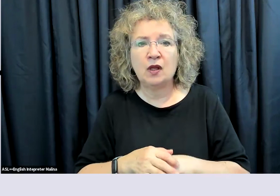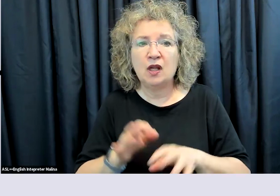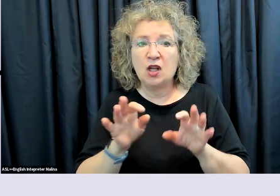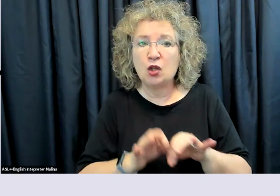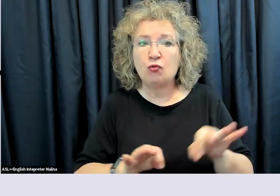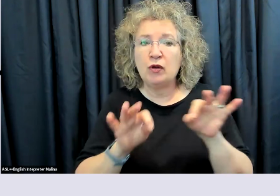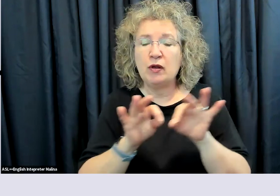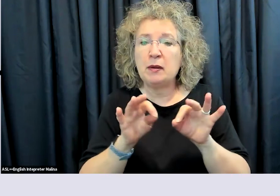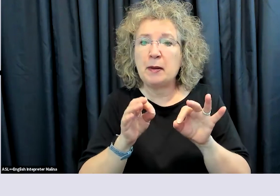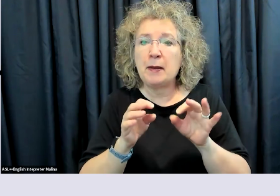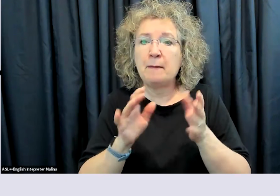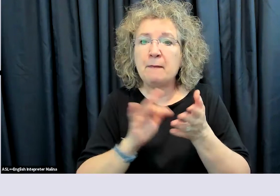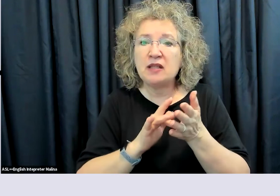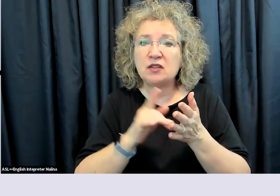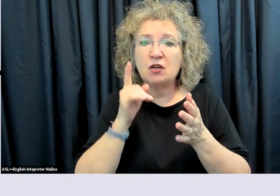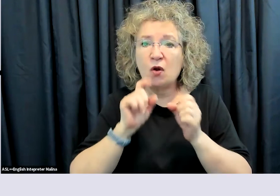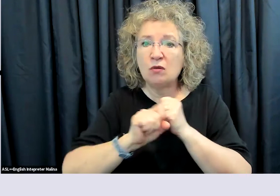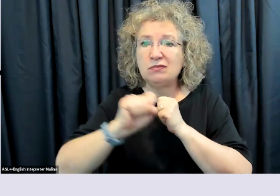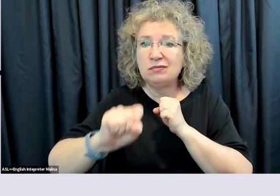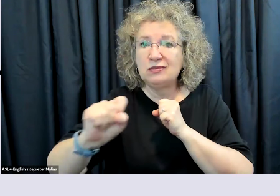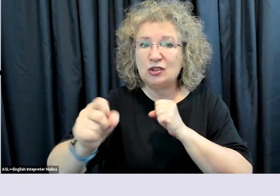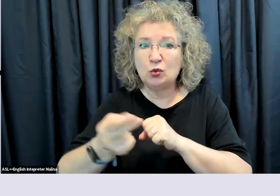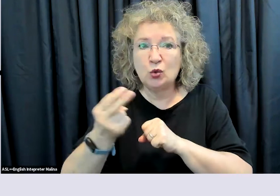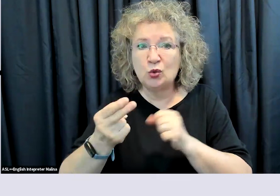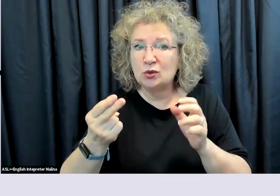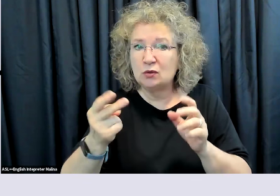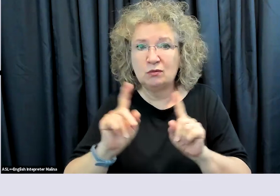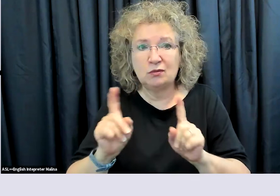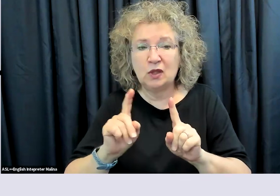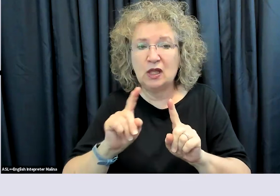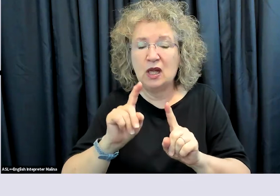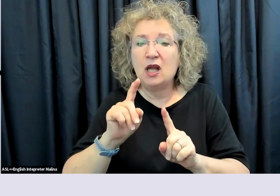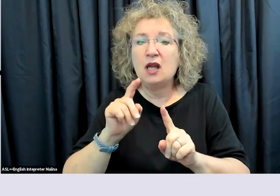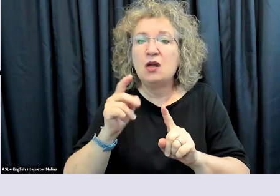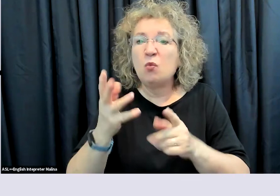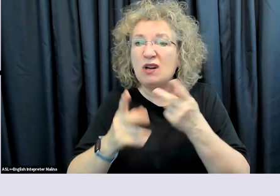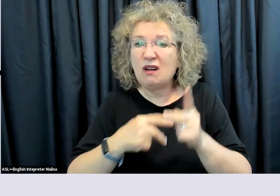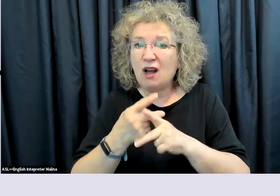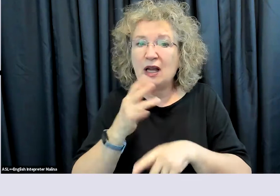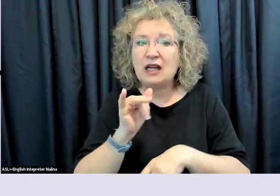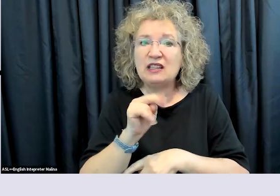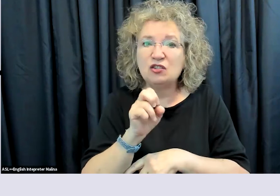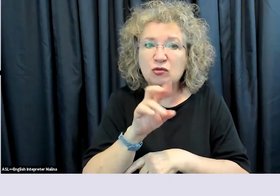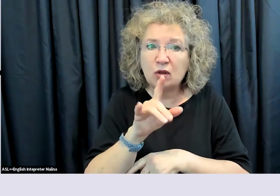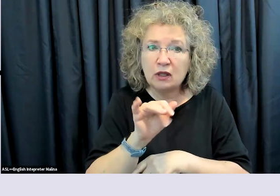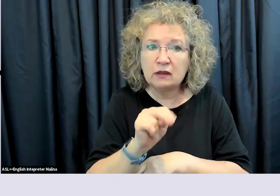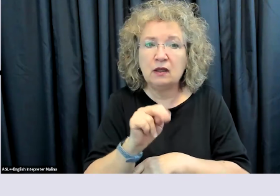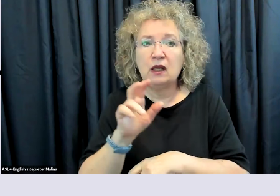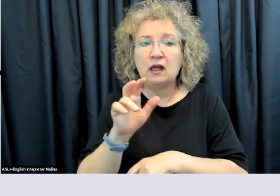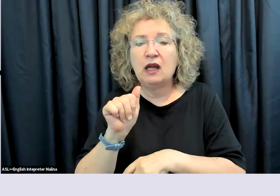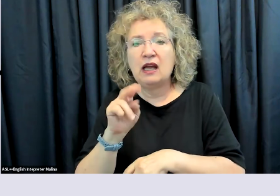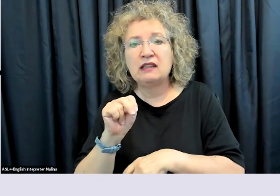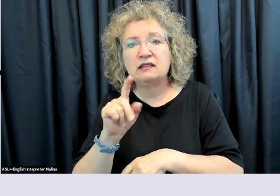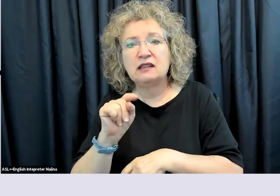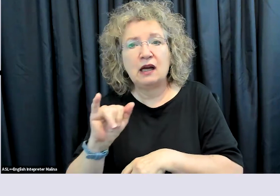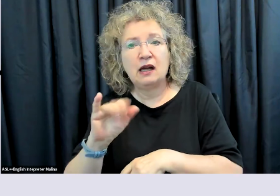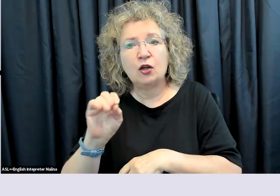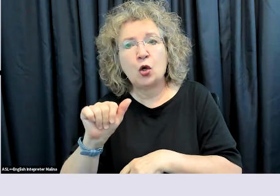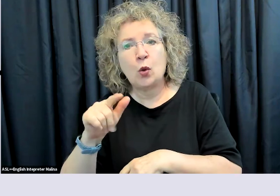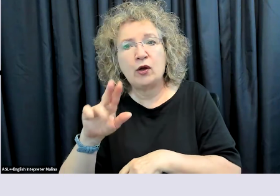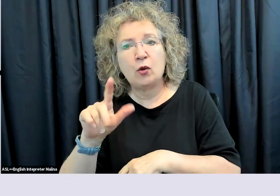anticoagulants or blood thinners, nitroglycerin, liquid antibiotics, and eye drops. These